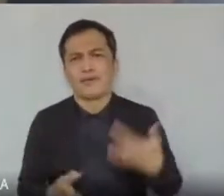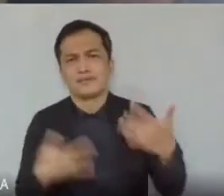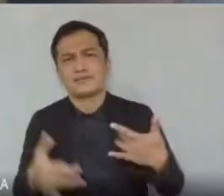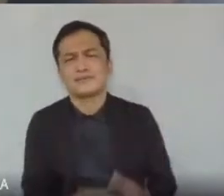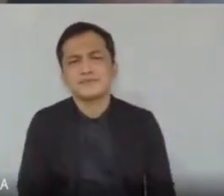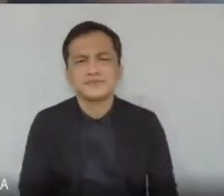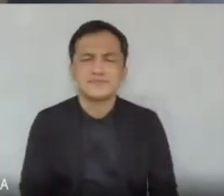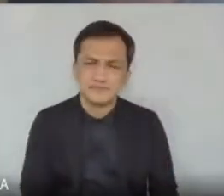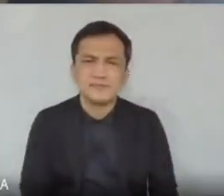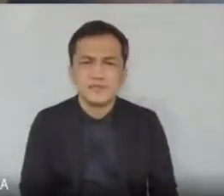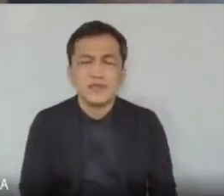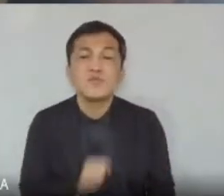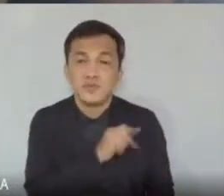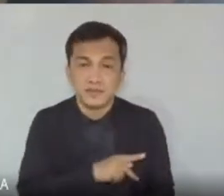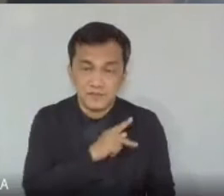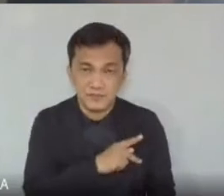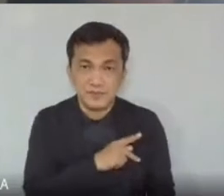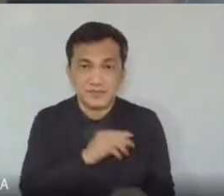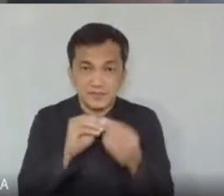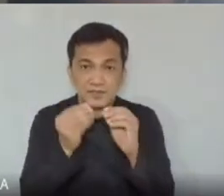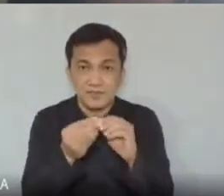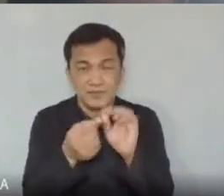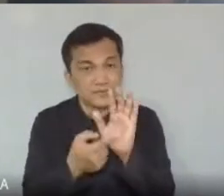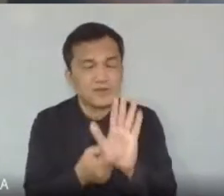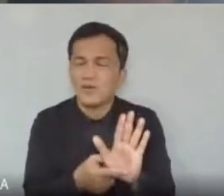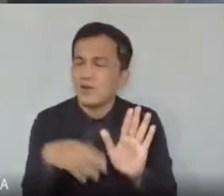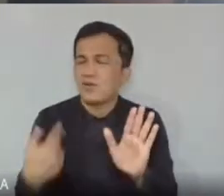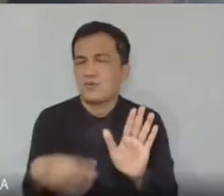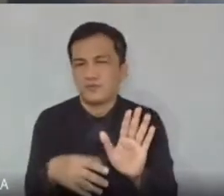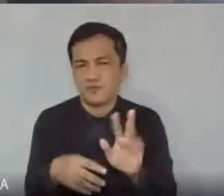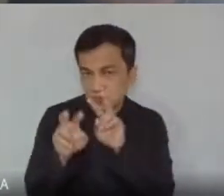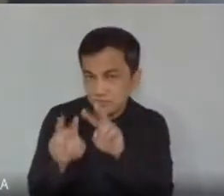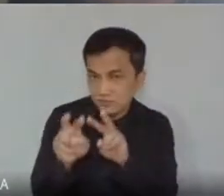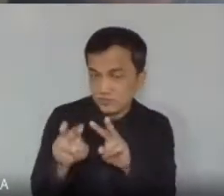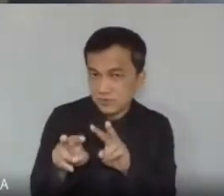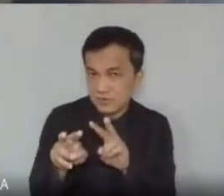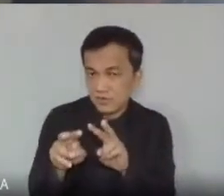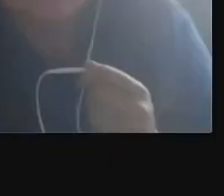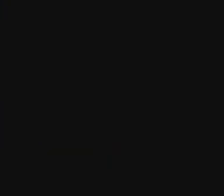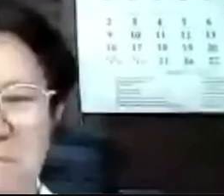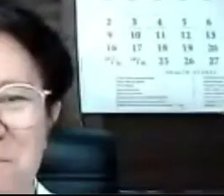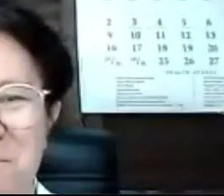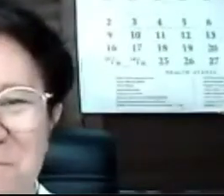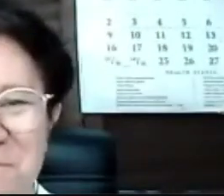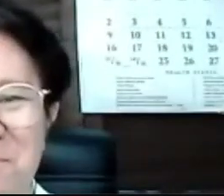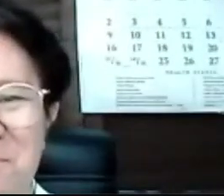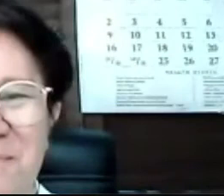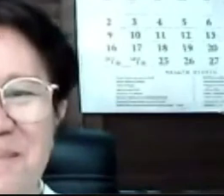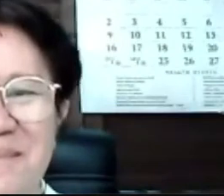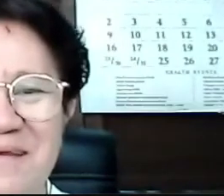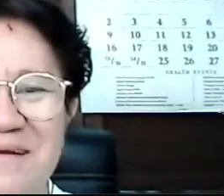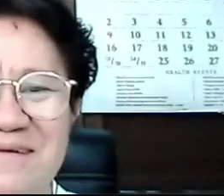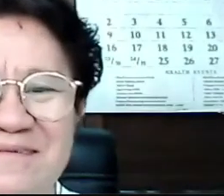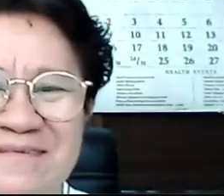community. So, and marami pong nito-chat sa ating chat box. Oo nga. Yes, especially I would